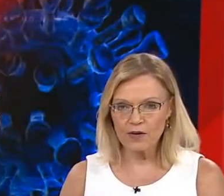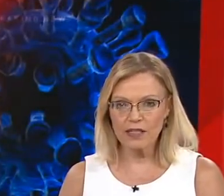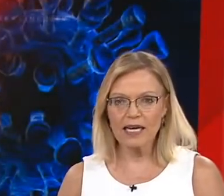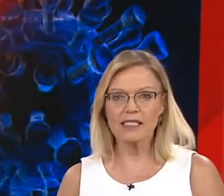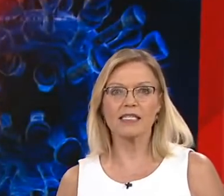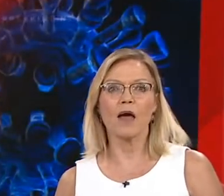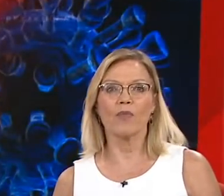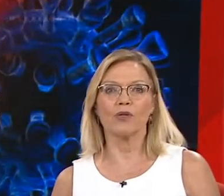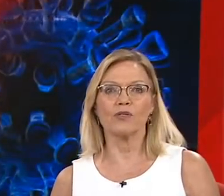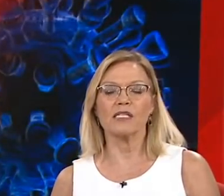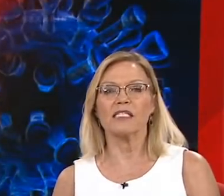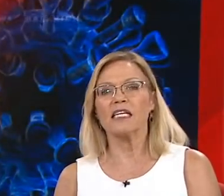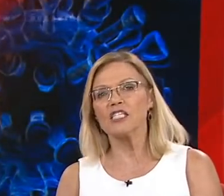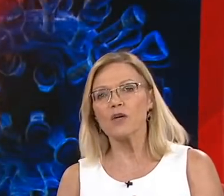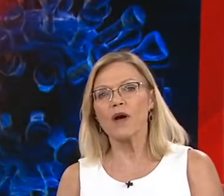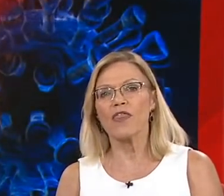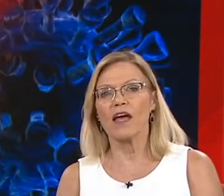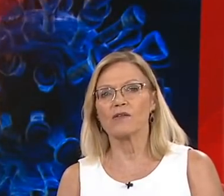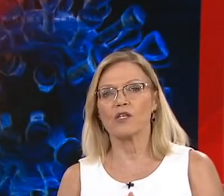Ohio. Here are the latest numbers: